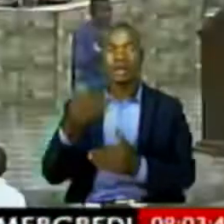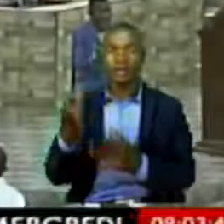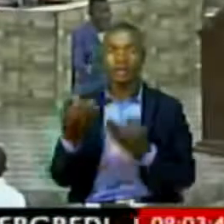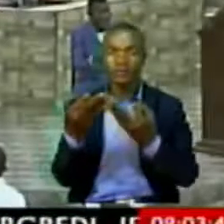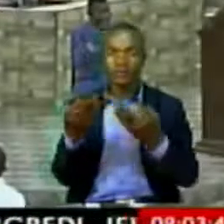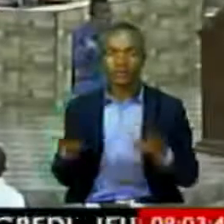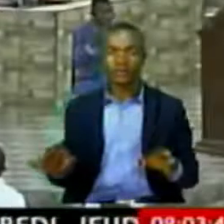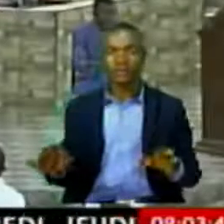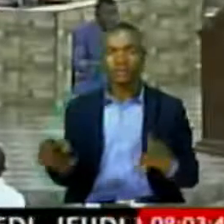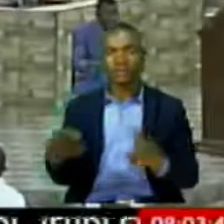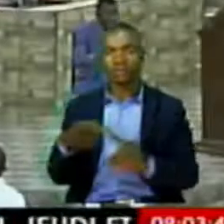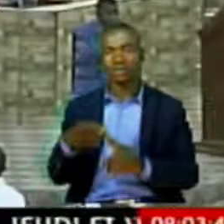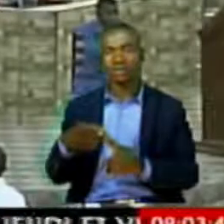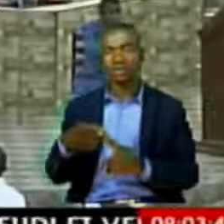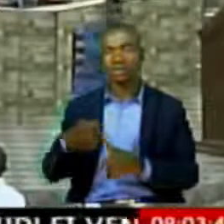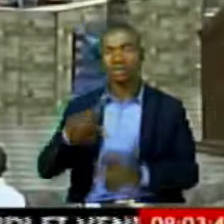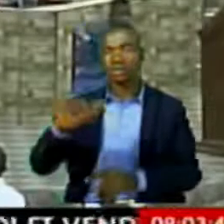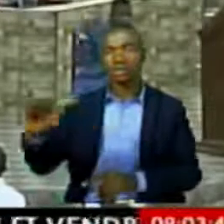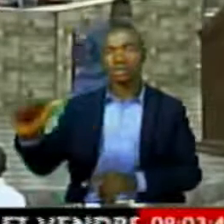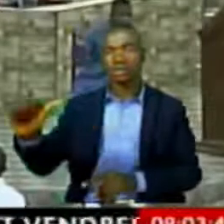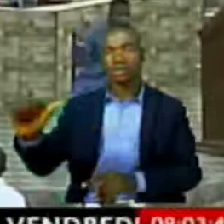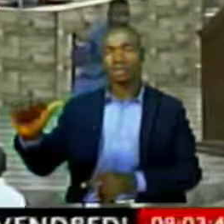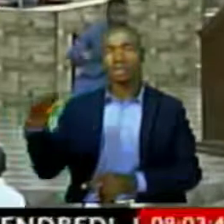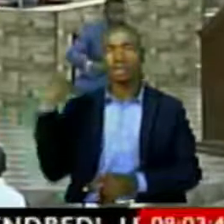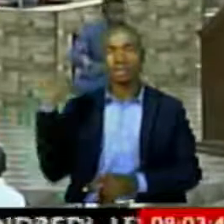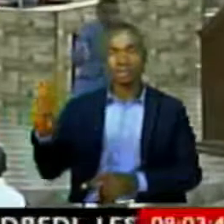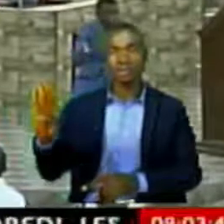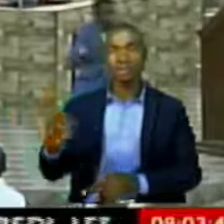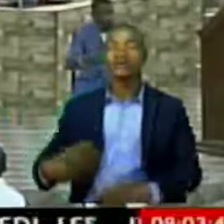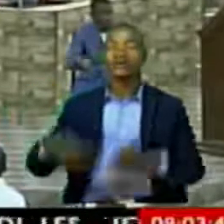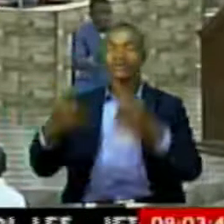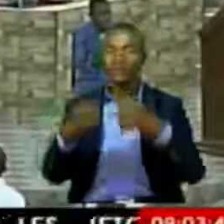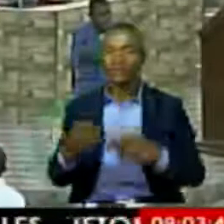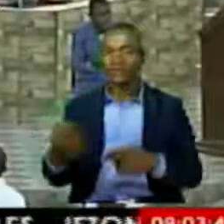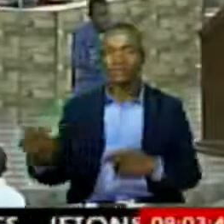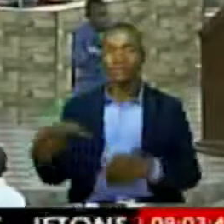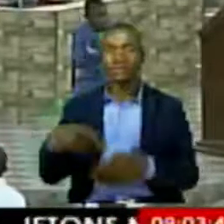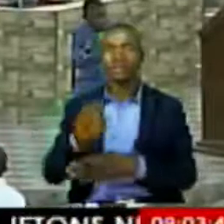are done with the civil marriage, faites tout pour être là à temps. Do your best to be here on